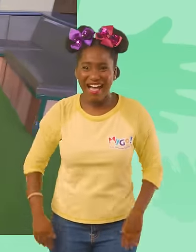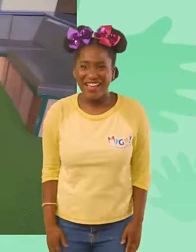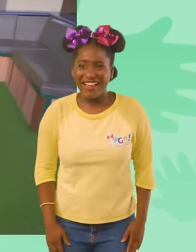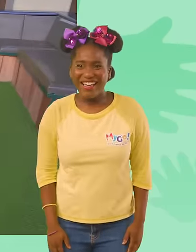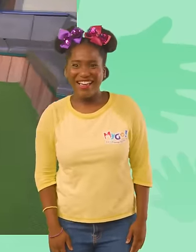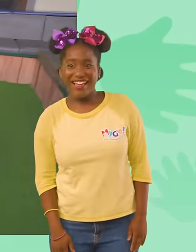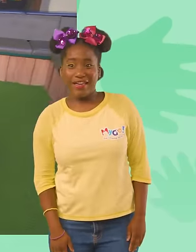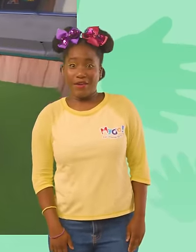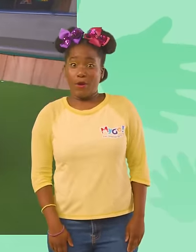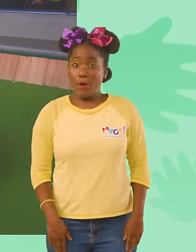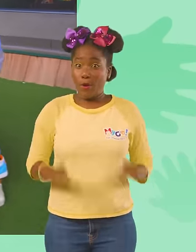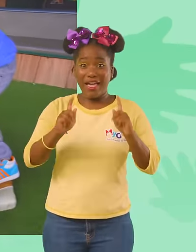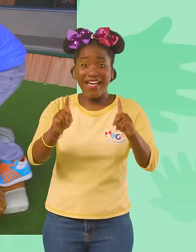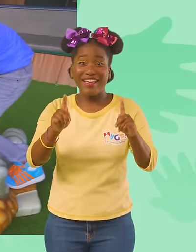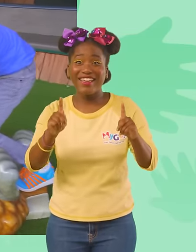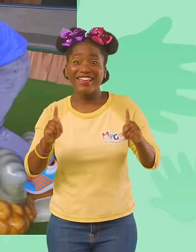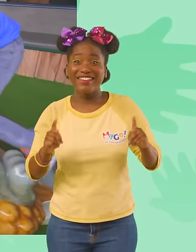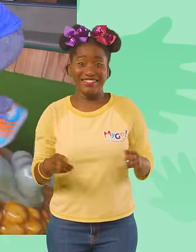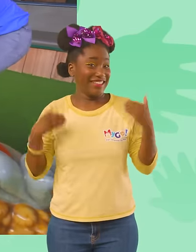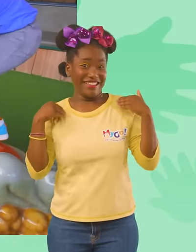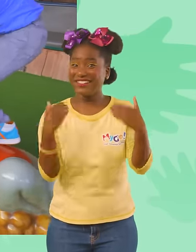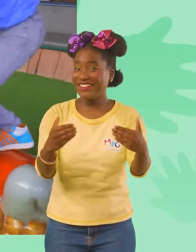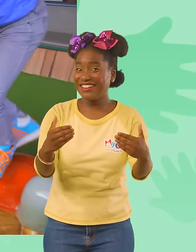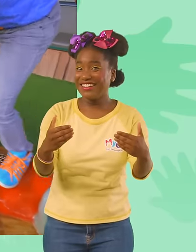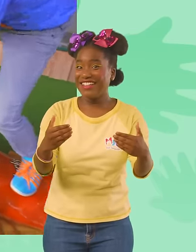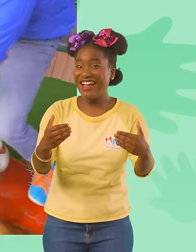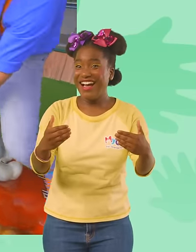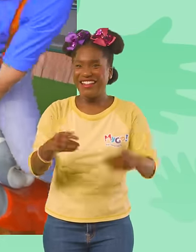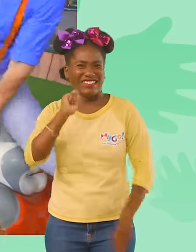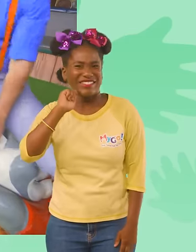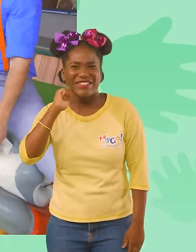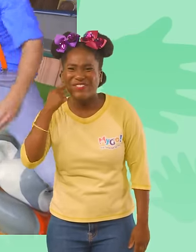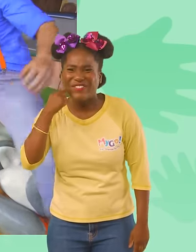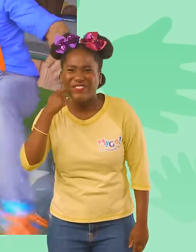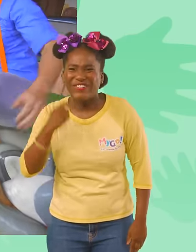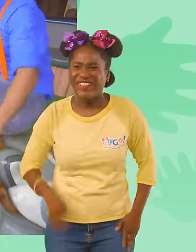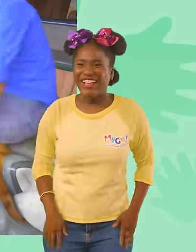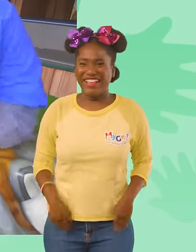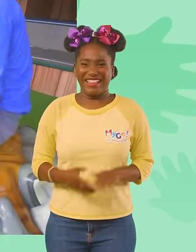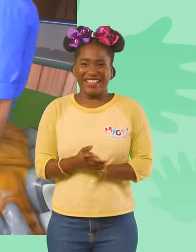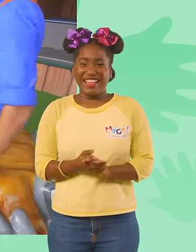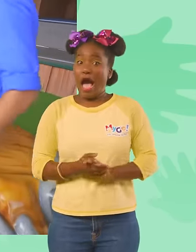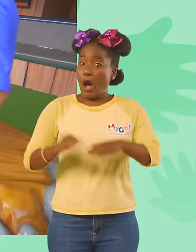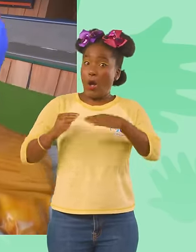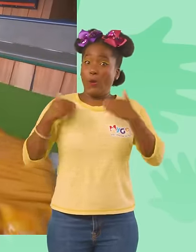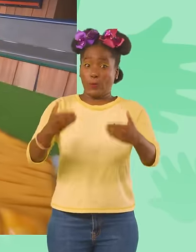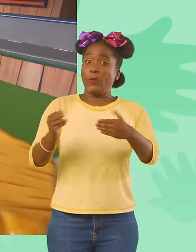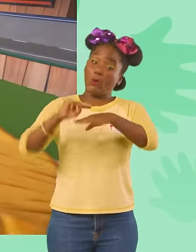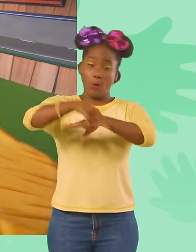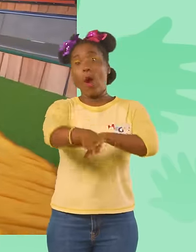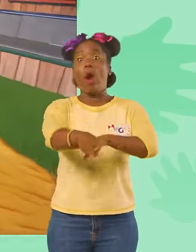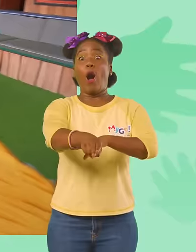Whoa. All right. Here we go. Whoa, this is cool. Here we go.